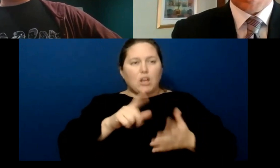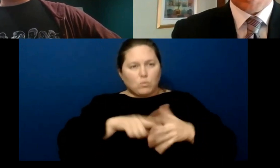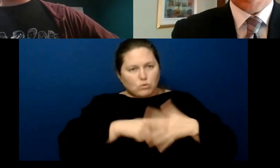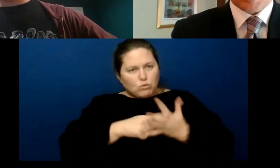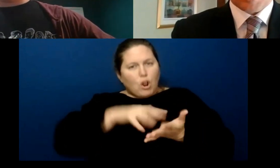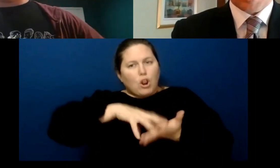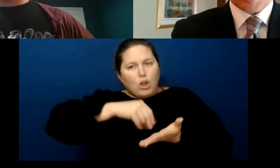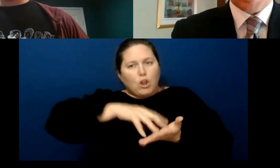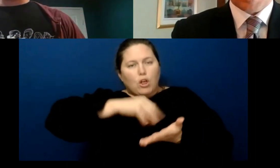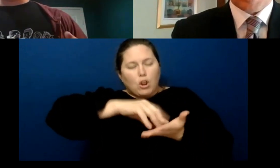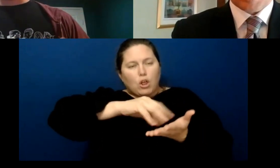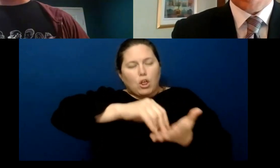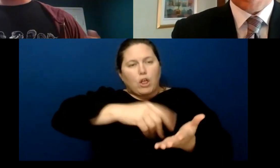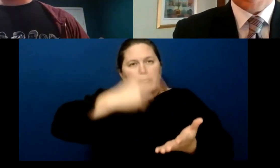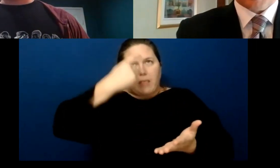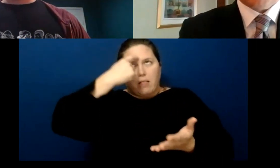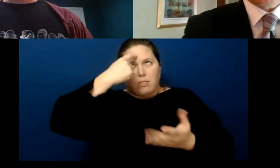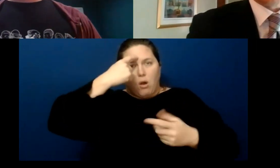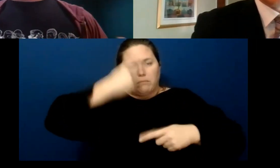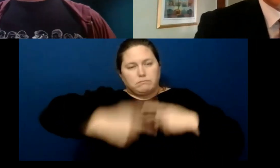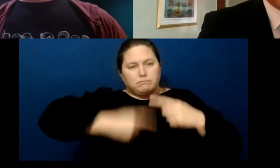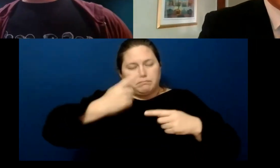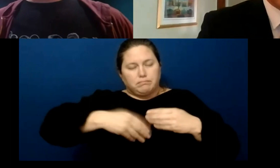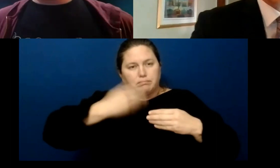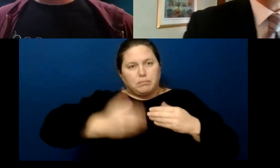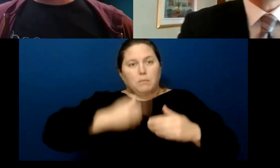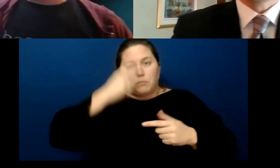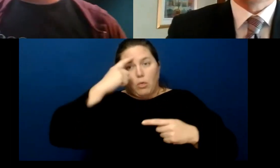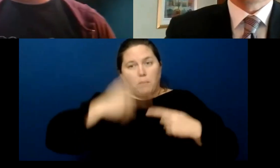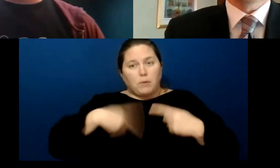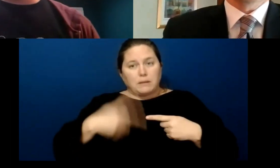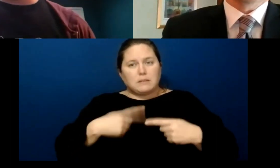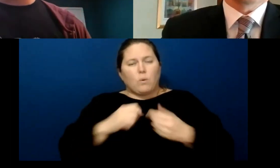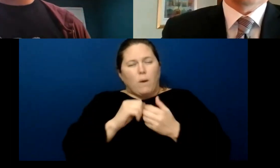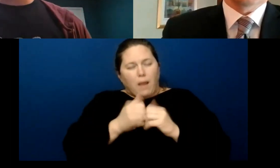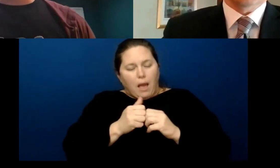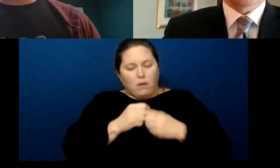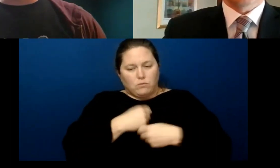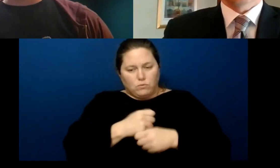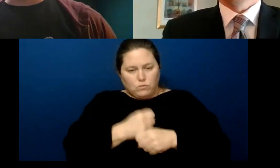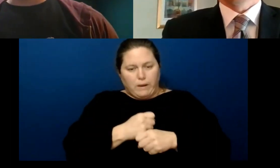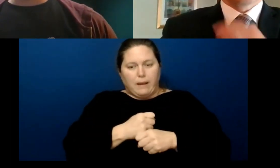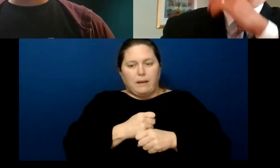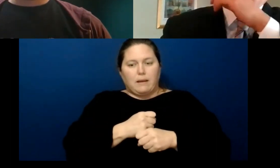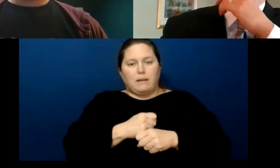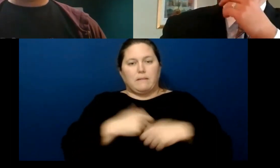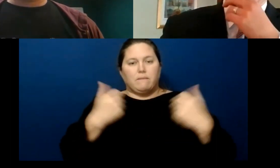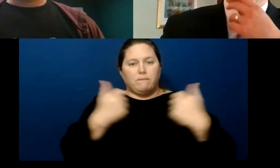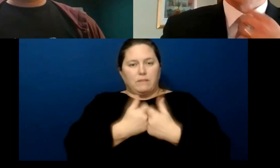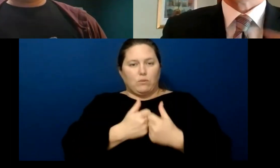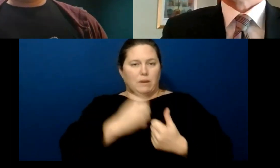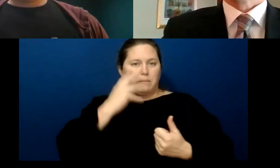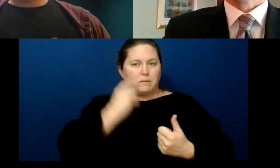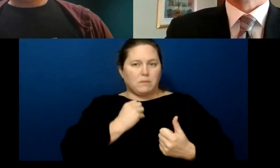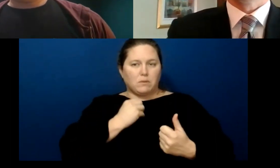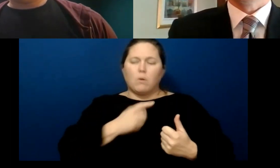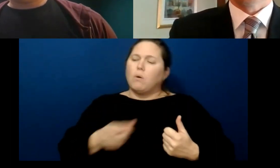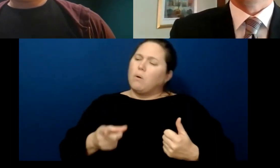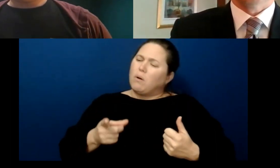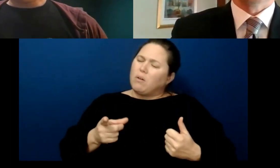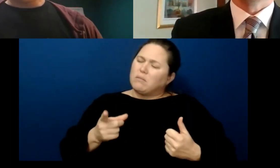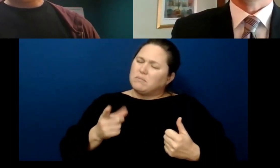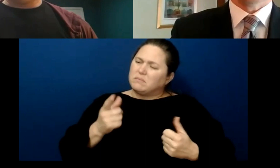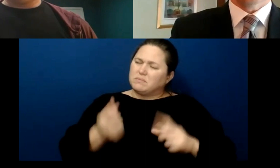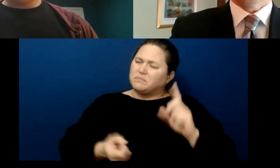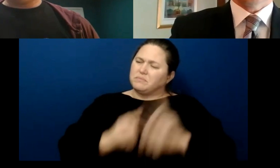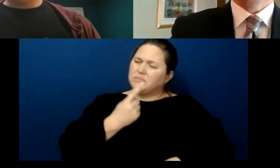process that goes into creating an interactive experience that essentially is a video game. This is an interesting question. It's really